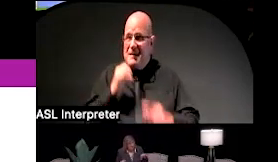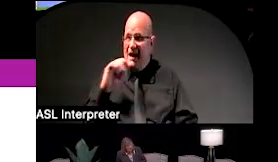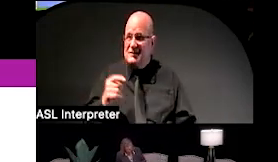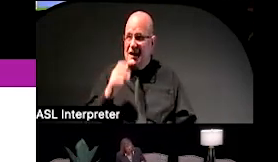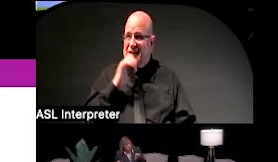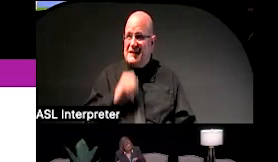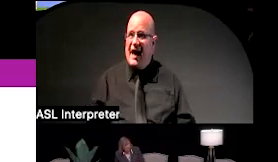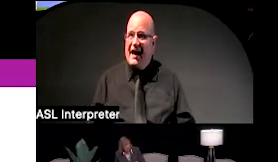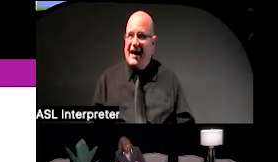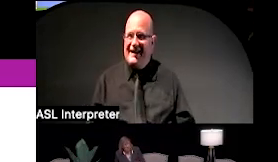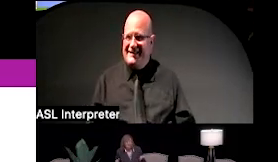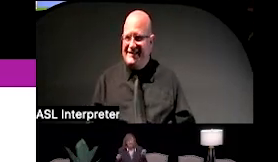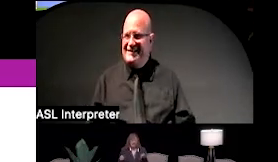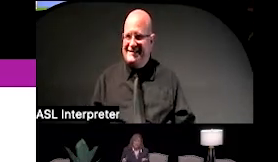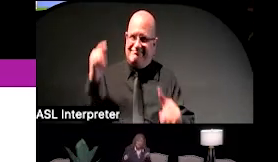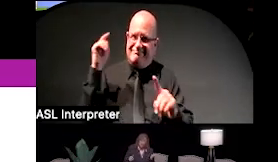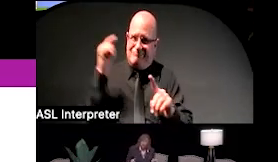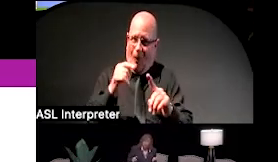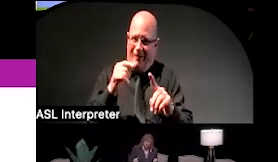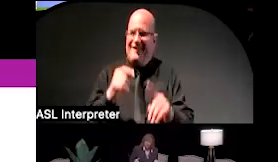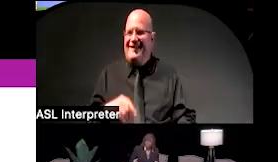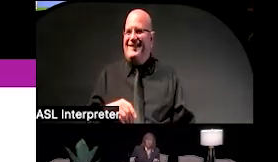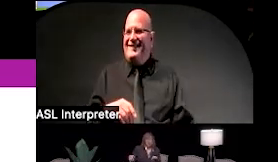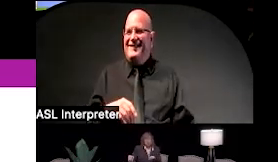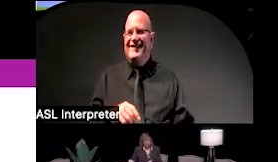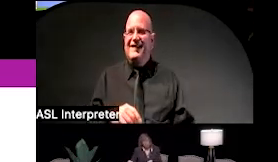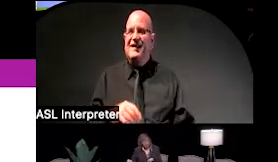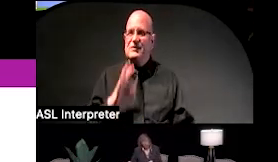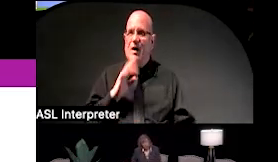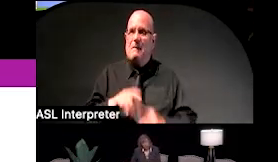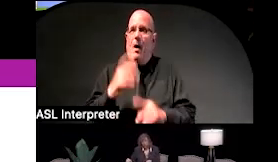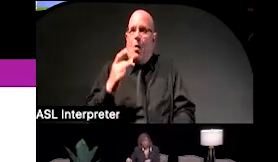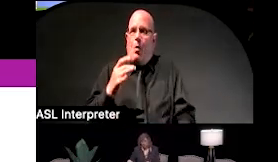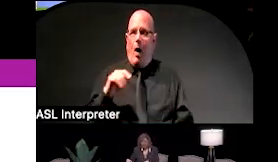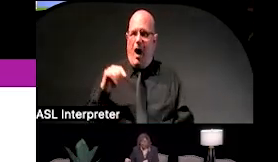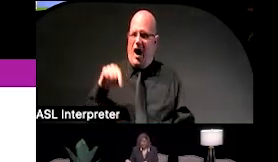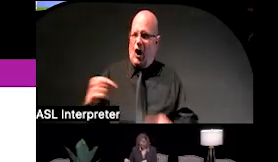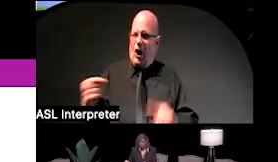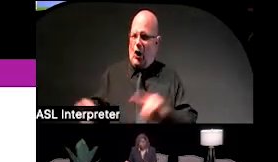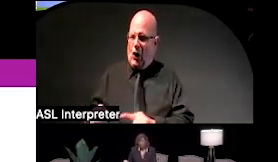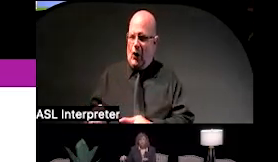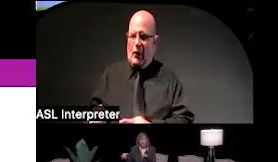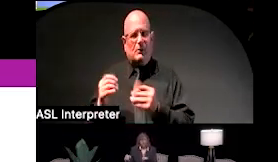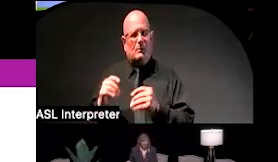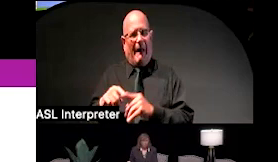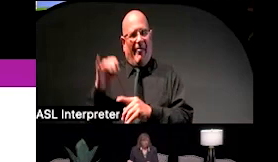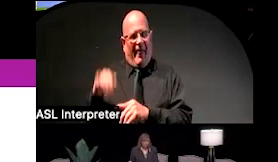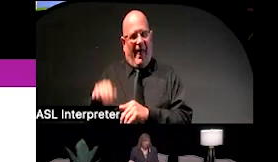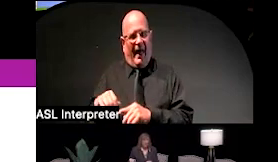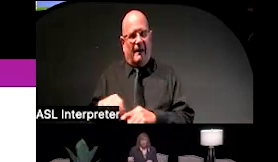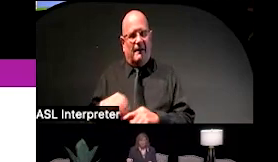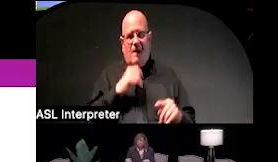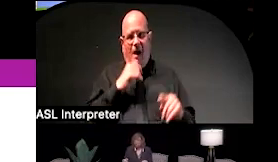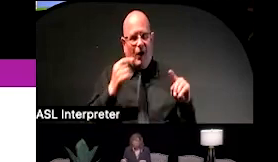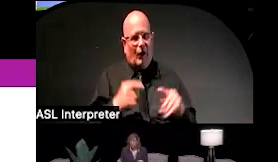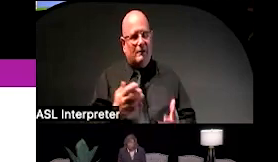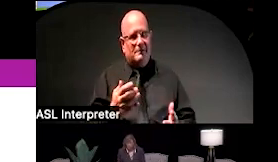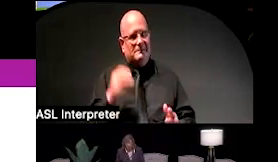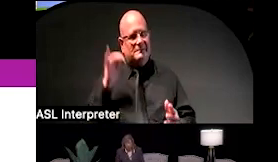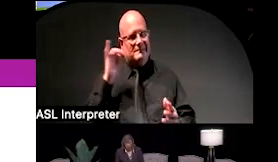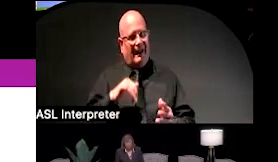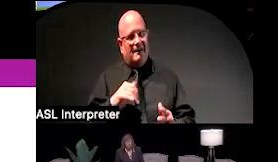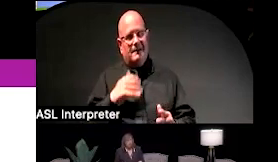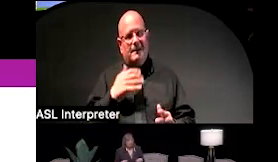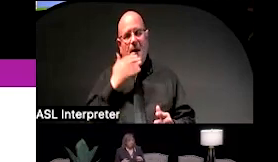the age of my knee. Let's talk about why this one's hurting and what I need to do in order to be able to walk